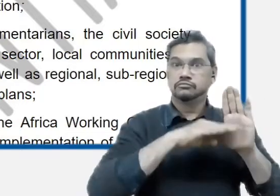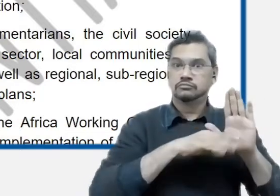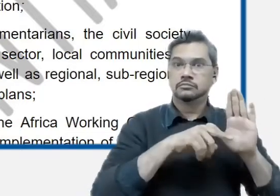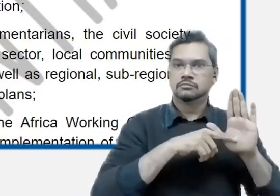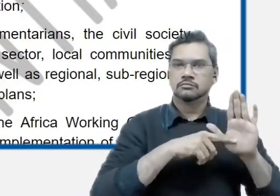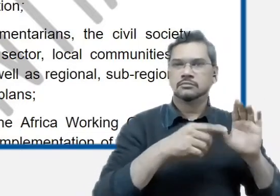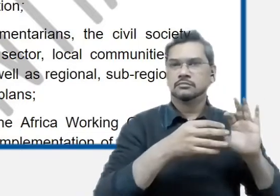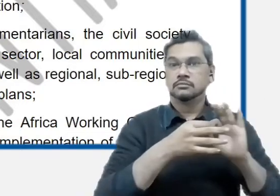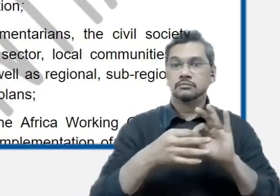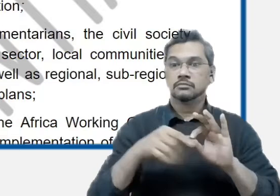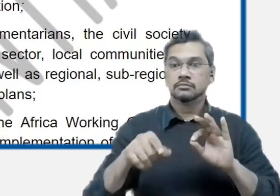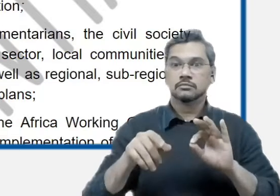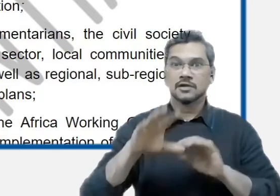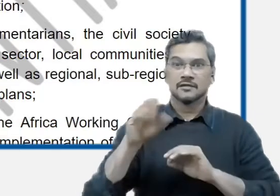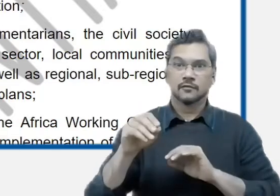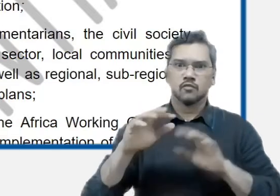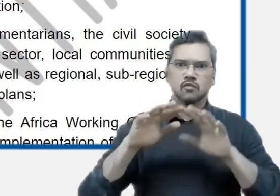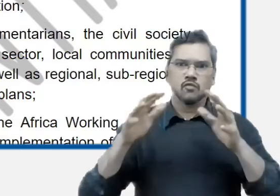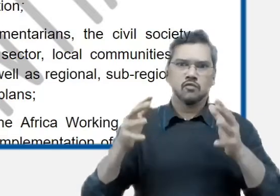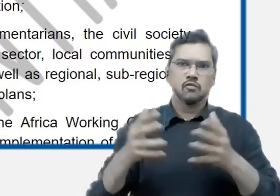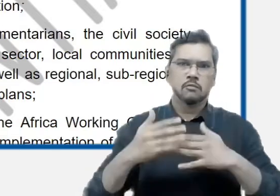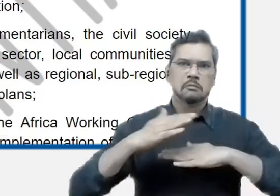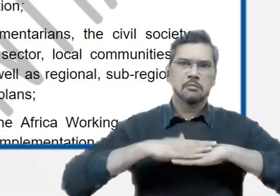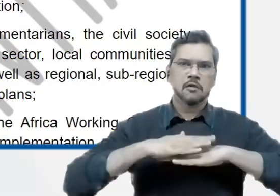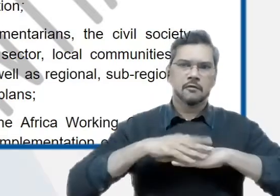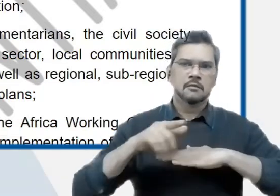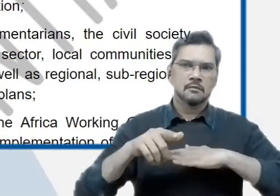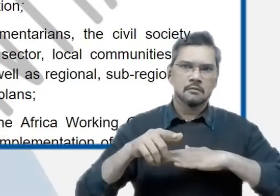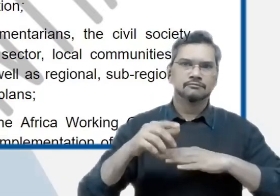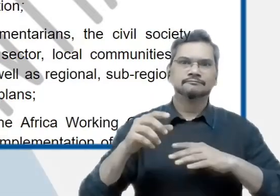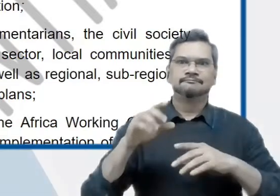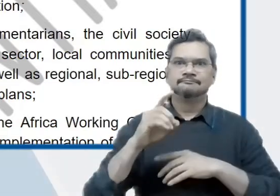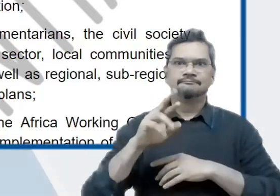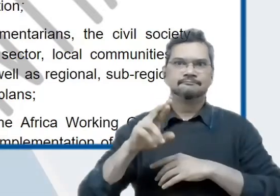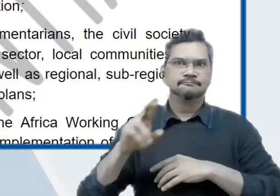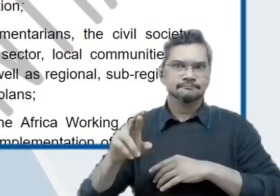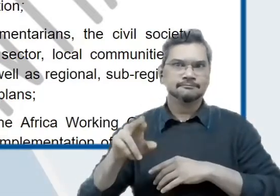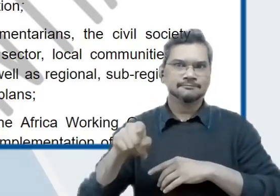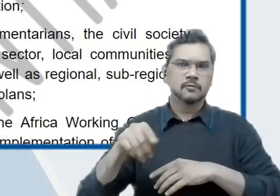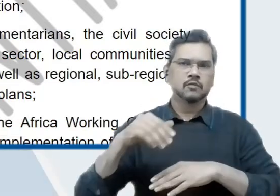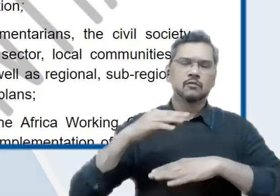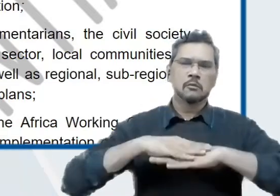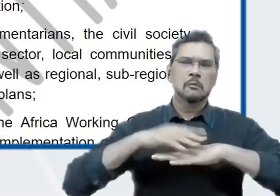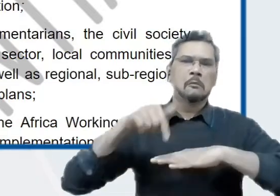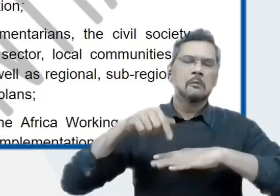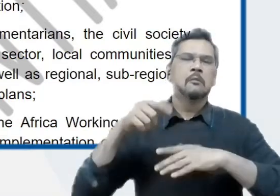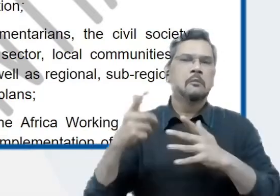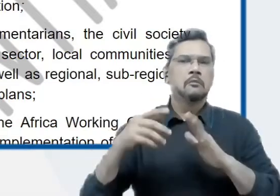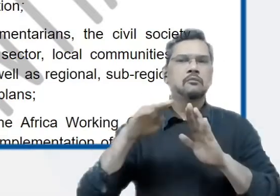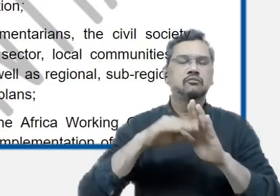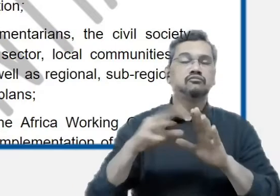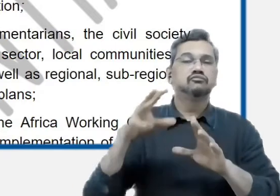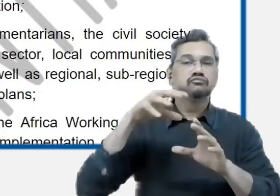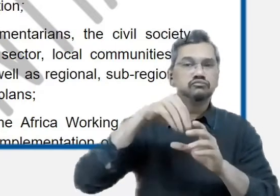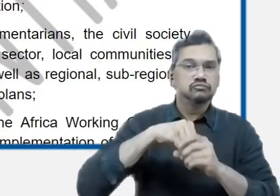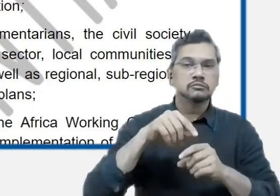including institutionalization of disaster risk reduction in its regular organizational structure, the development and launch